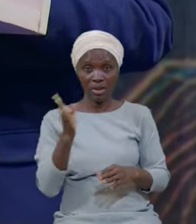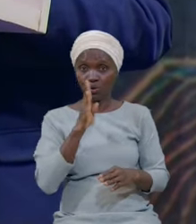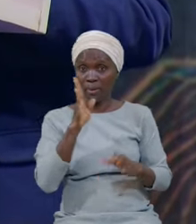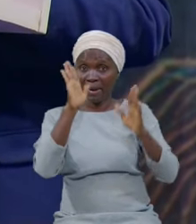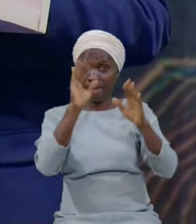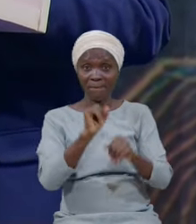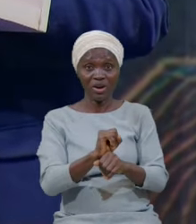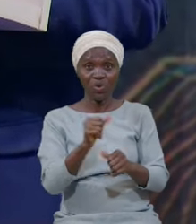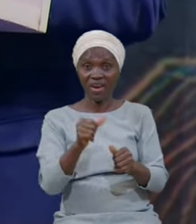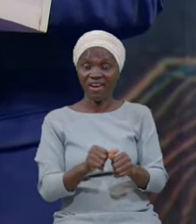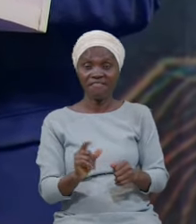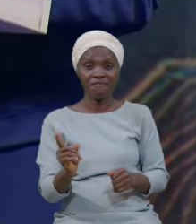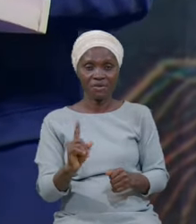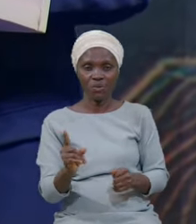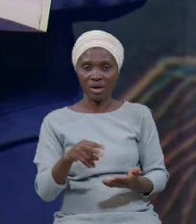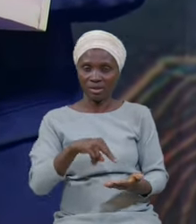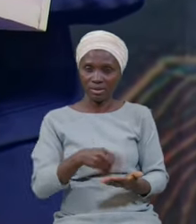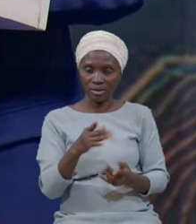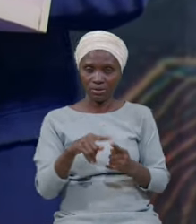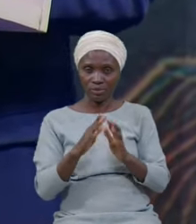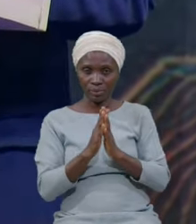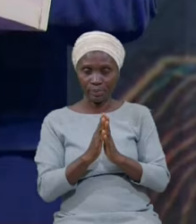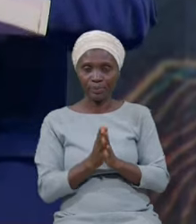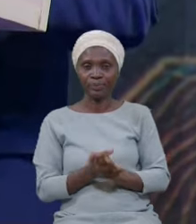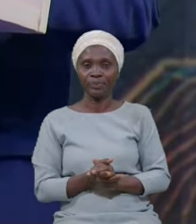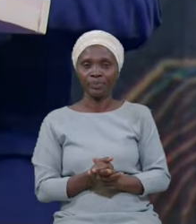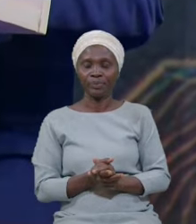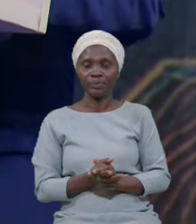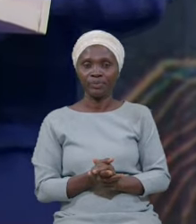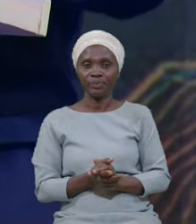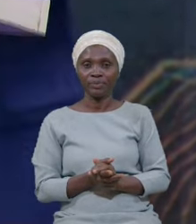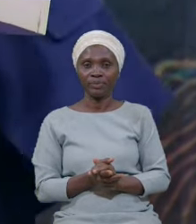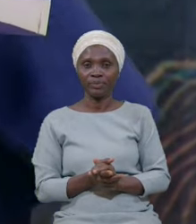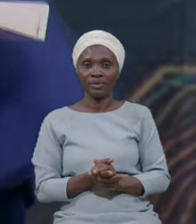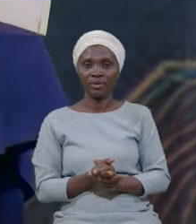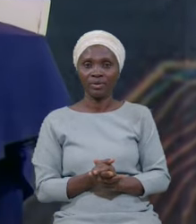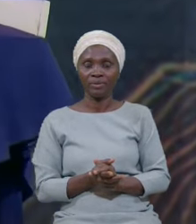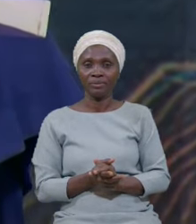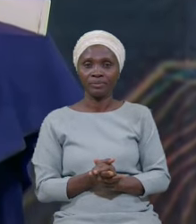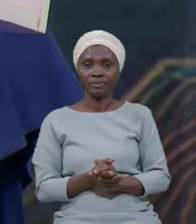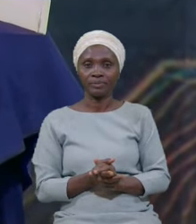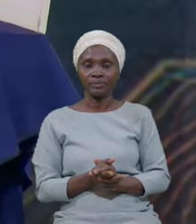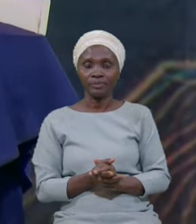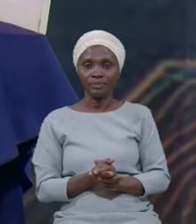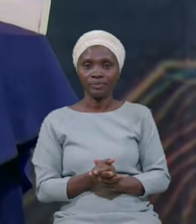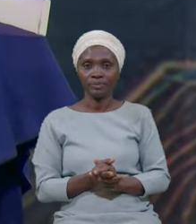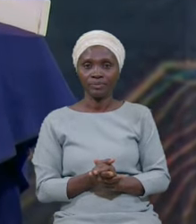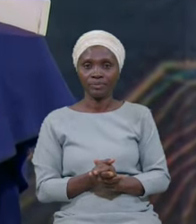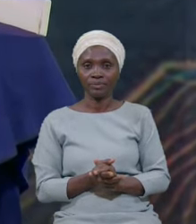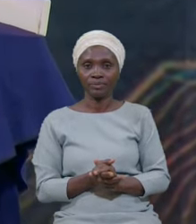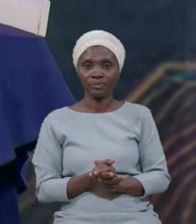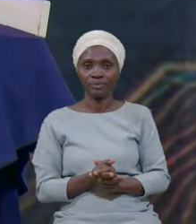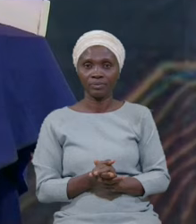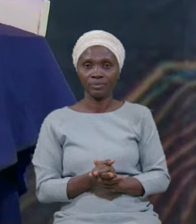Counselors, please, let me check up. To my left, over there, if you are